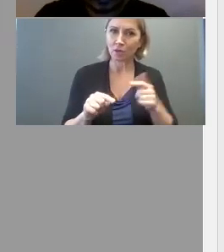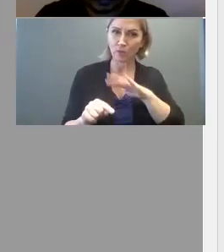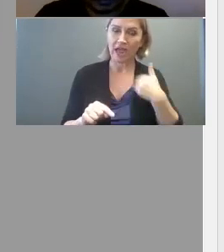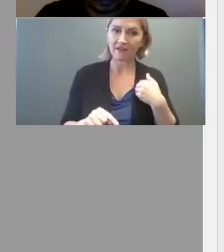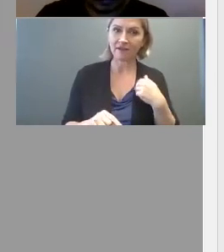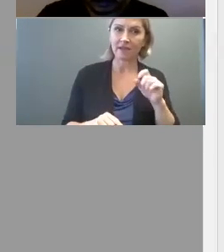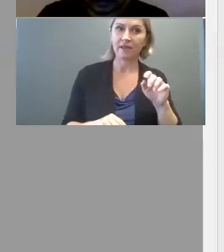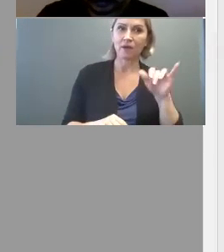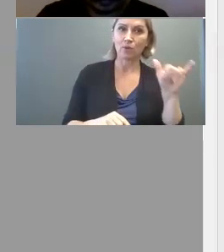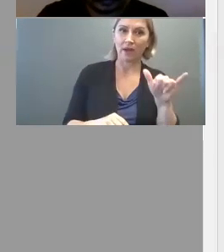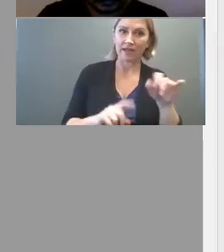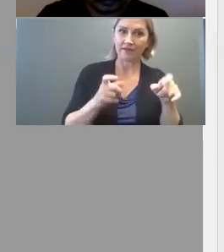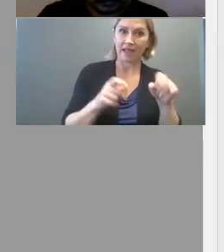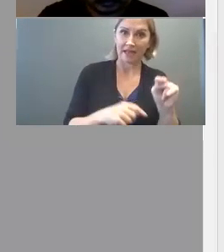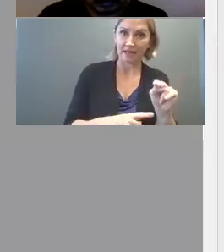n,